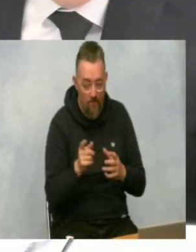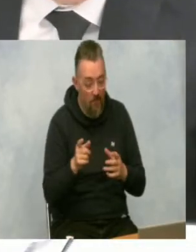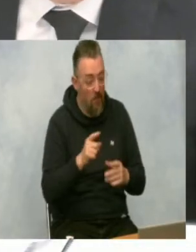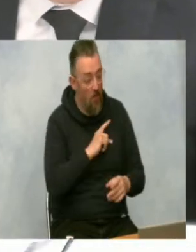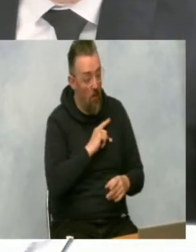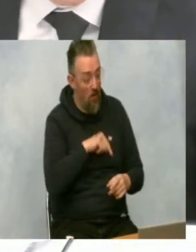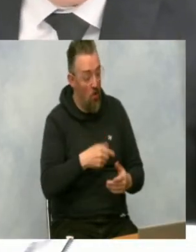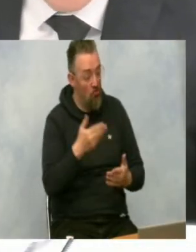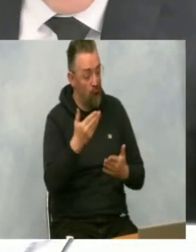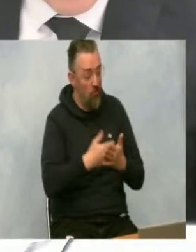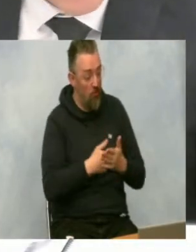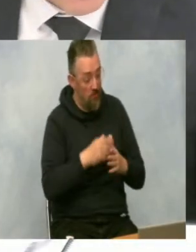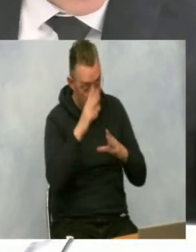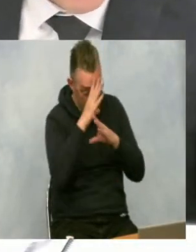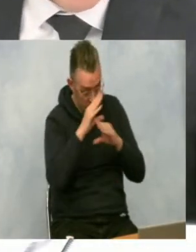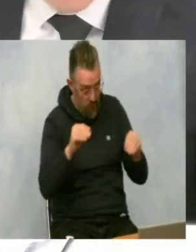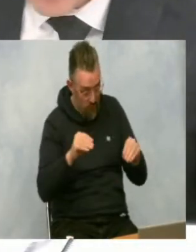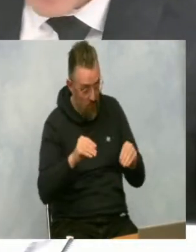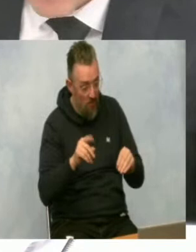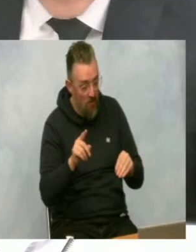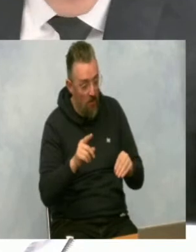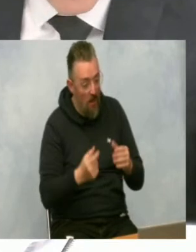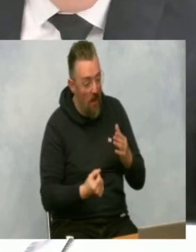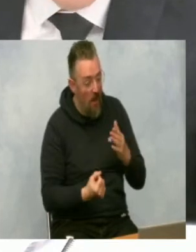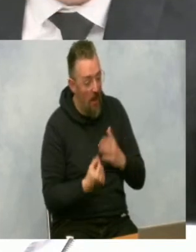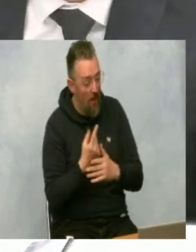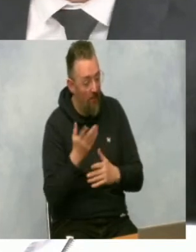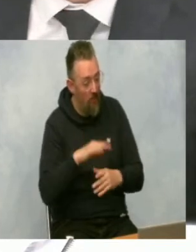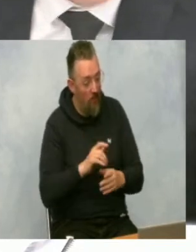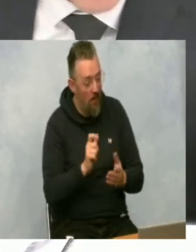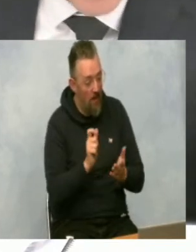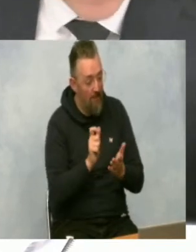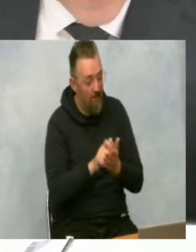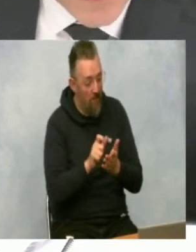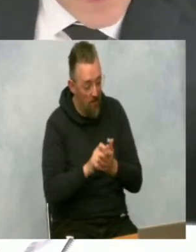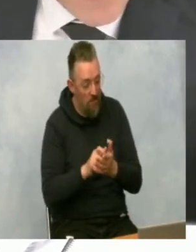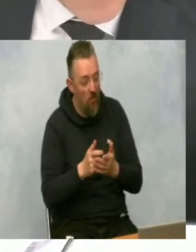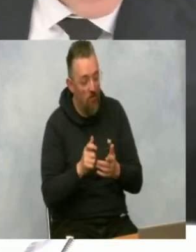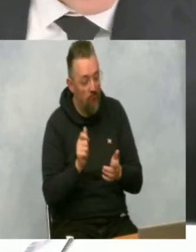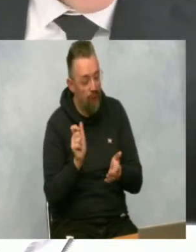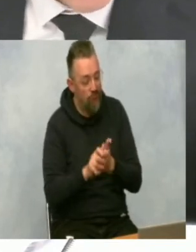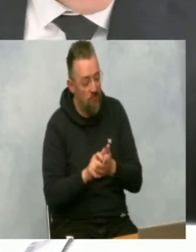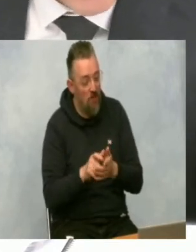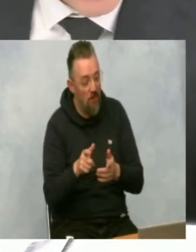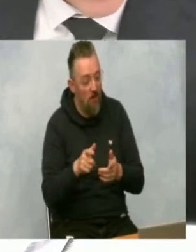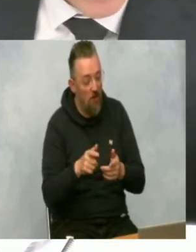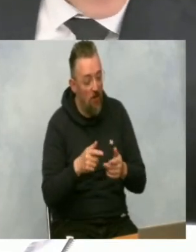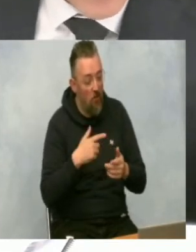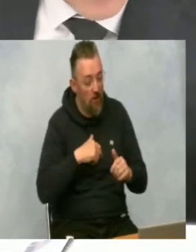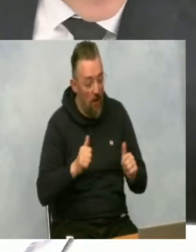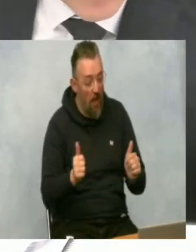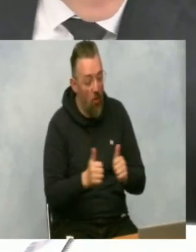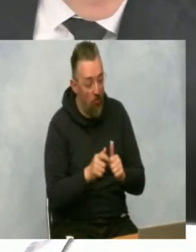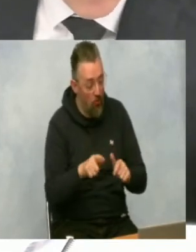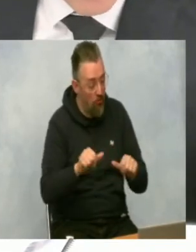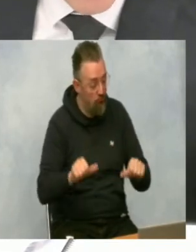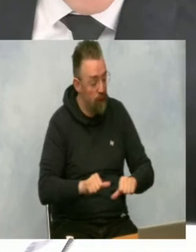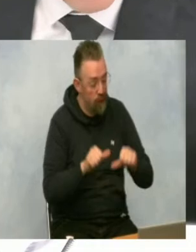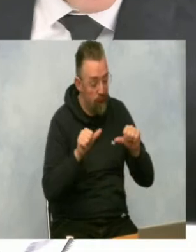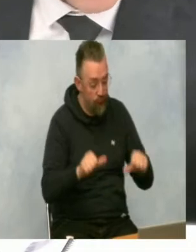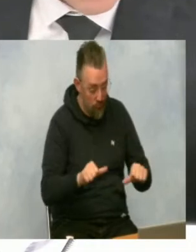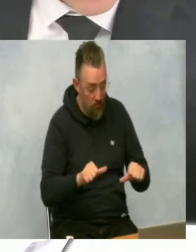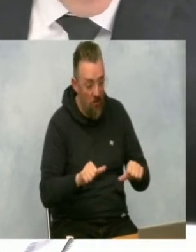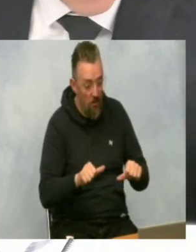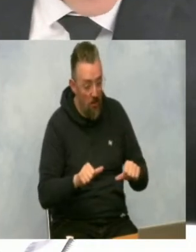of this report is to advise committee on the outcome of the marketing of Montrose House and seek authority to conclude the disposal on the